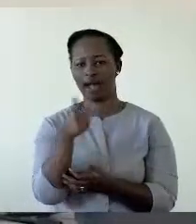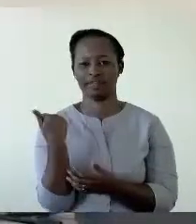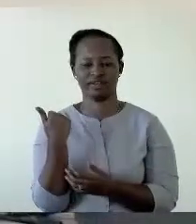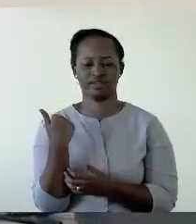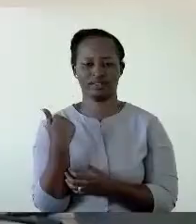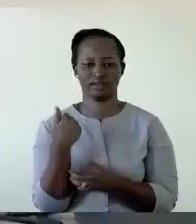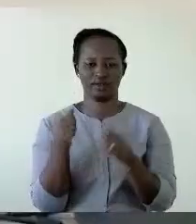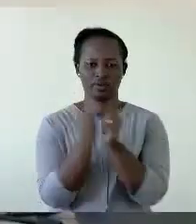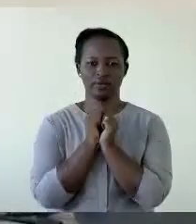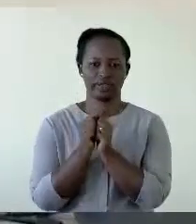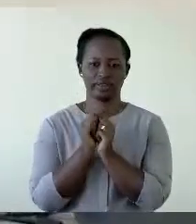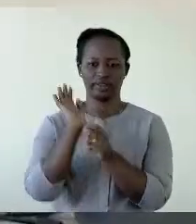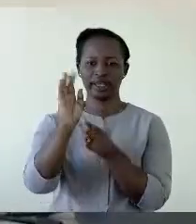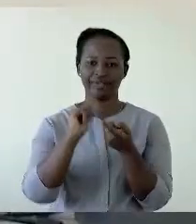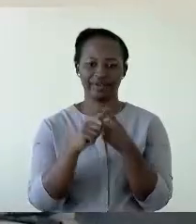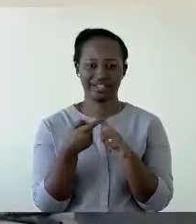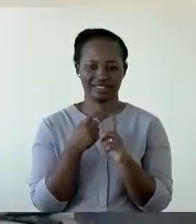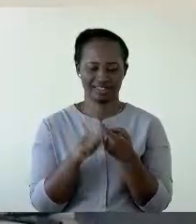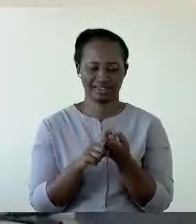others with their friends?